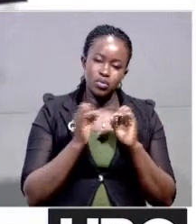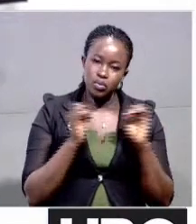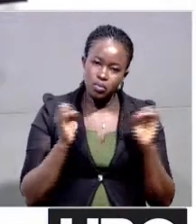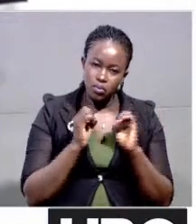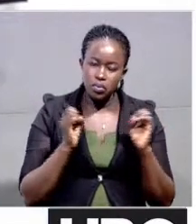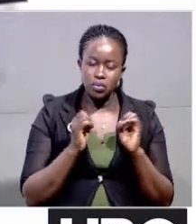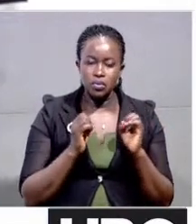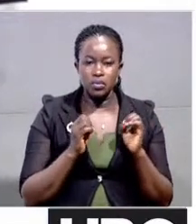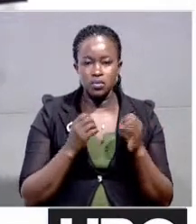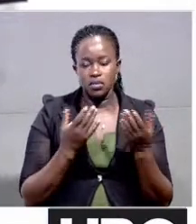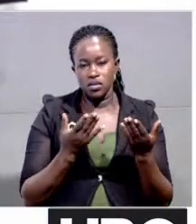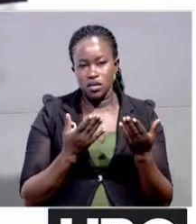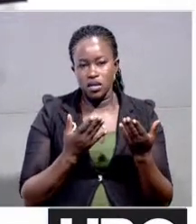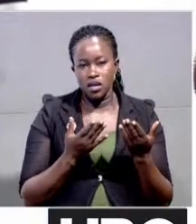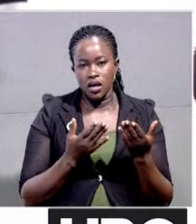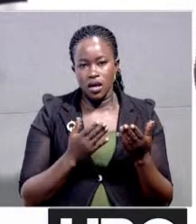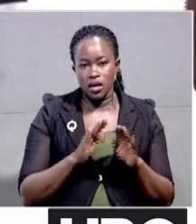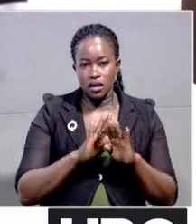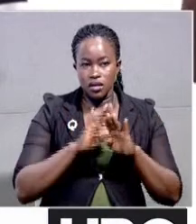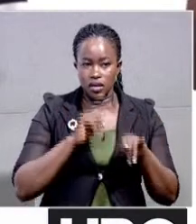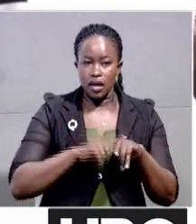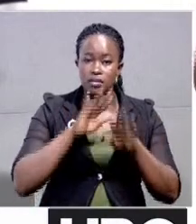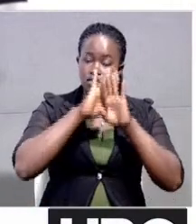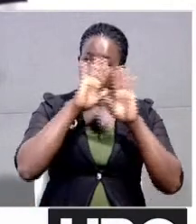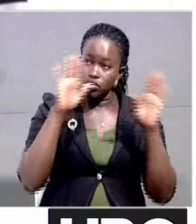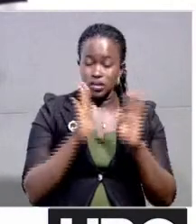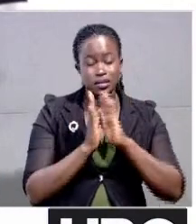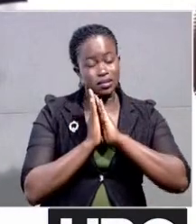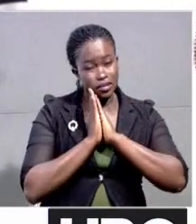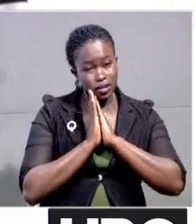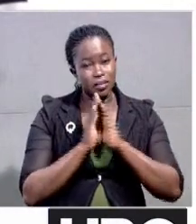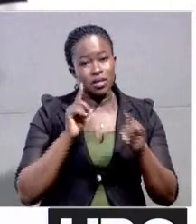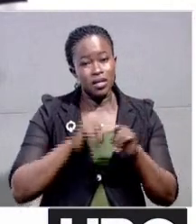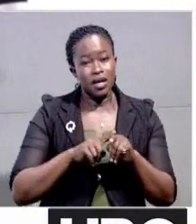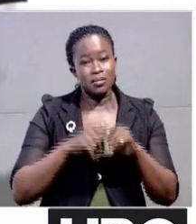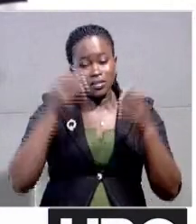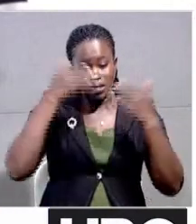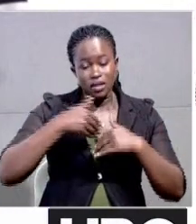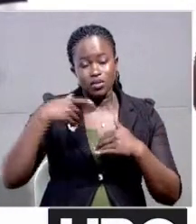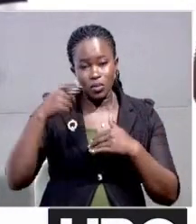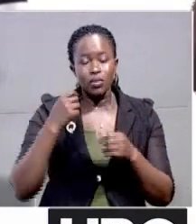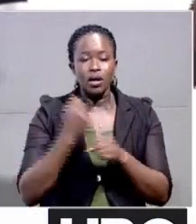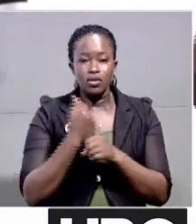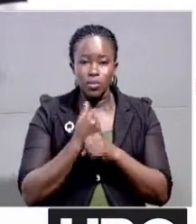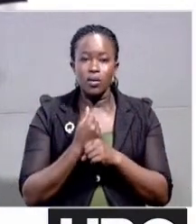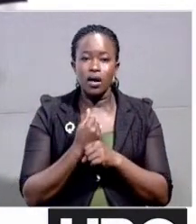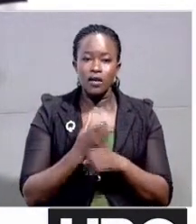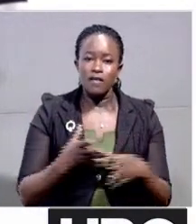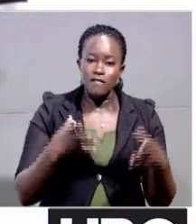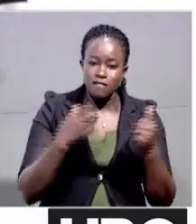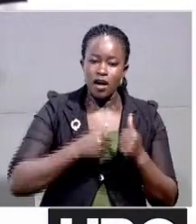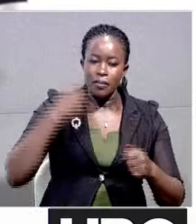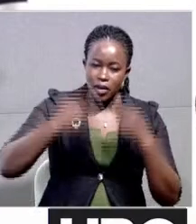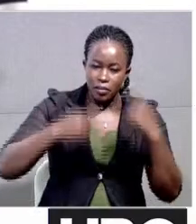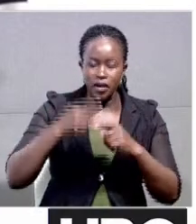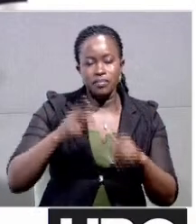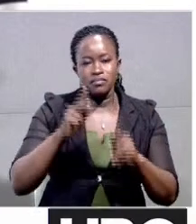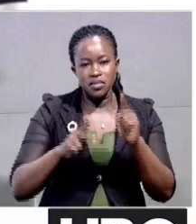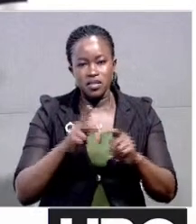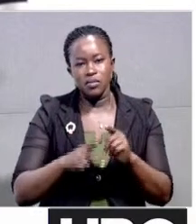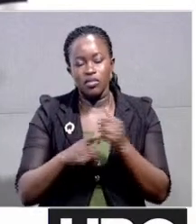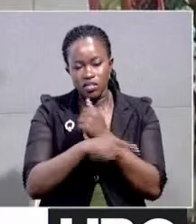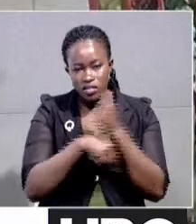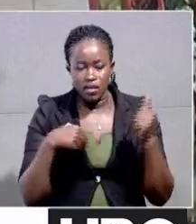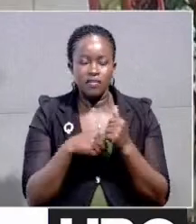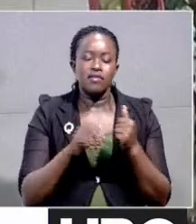they go and work at night by mugging people who are going back at home late and robbing from